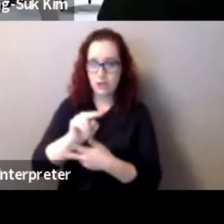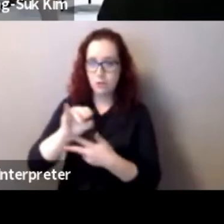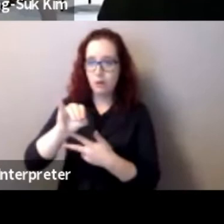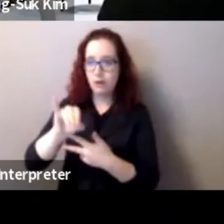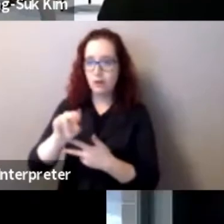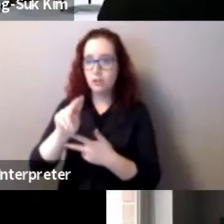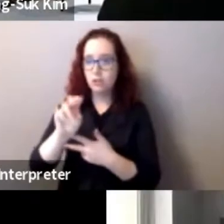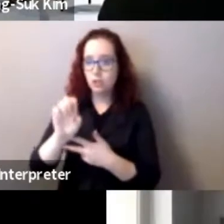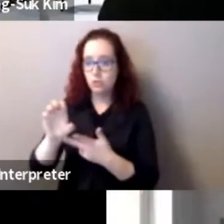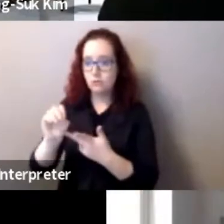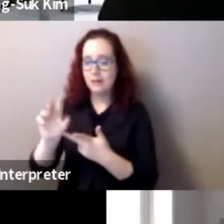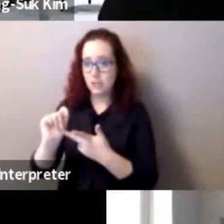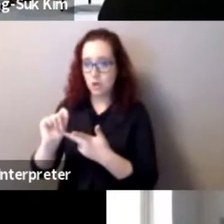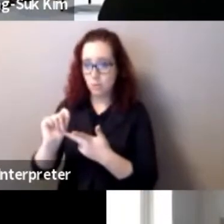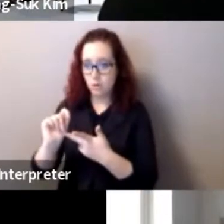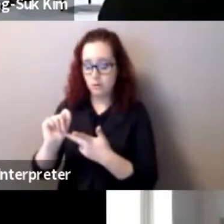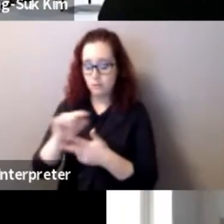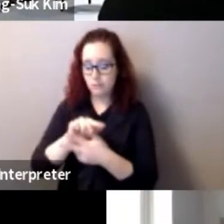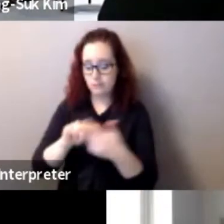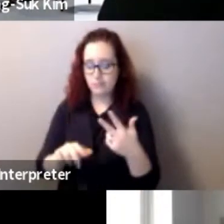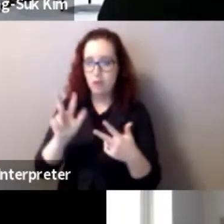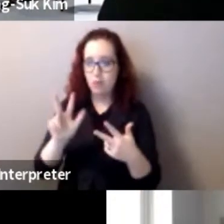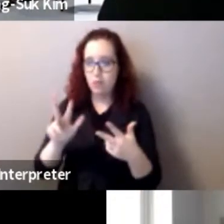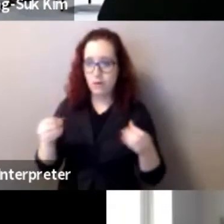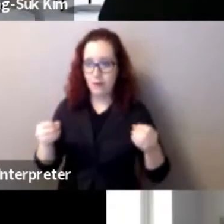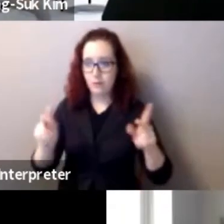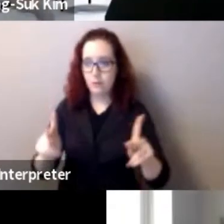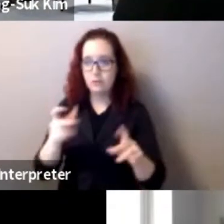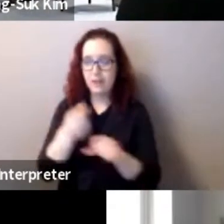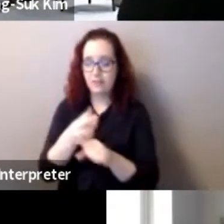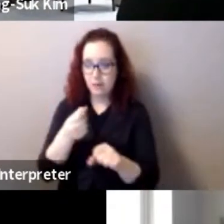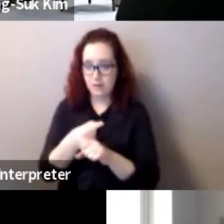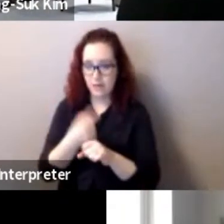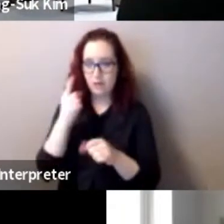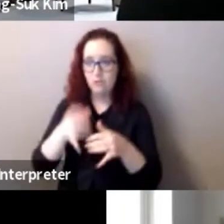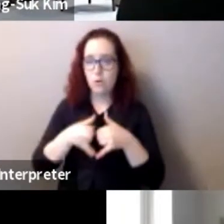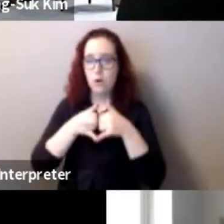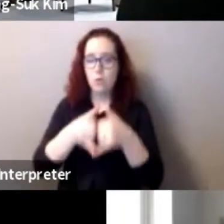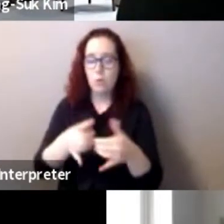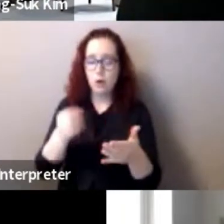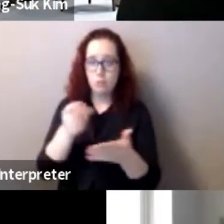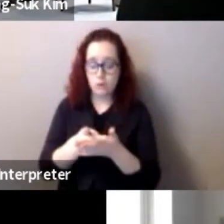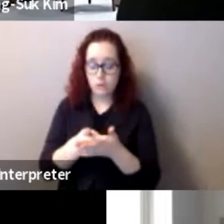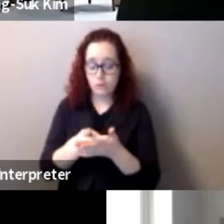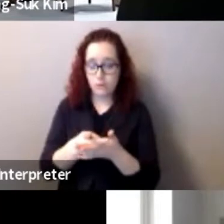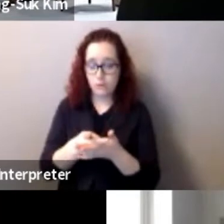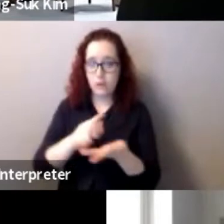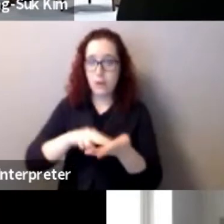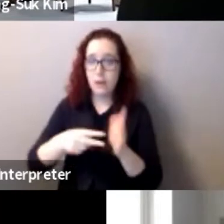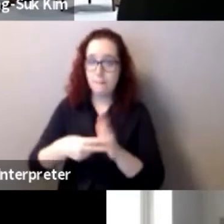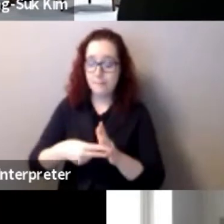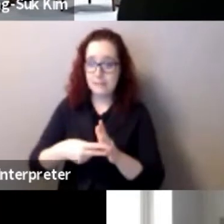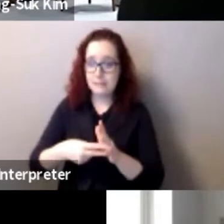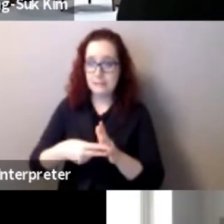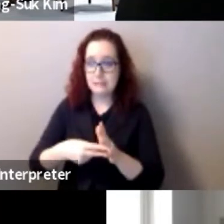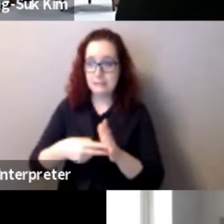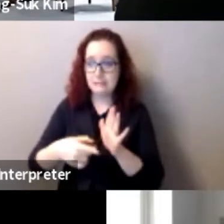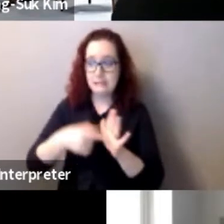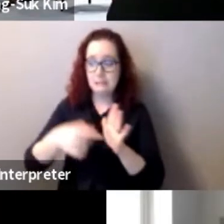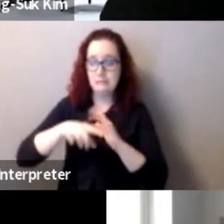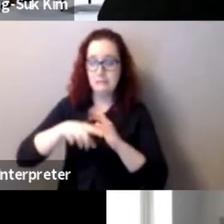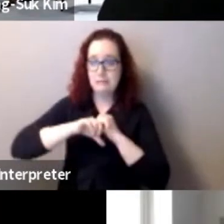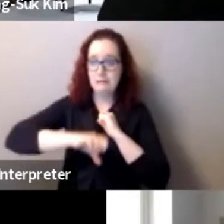October each year. So those are the only 3 opportunities each year to get an award approved. Because of that, it can take some time to wend through the